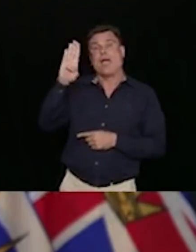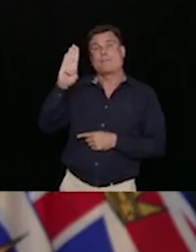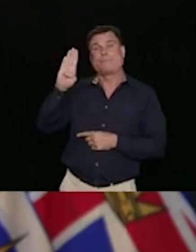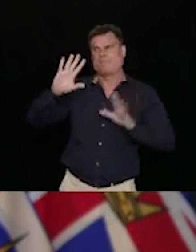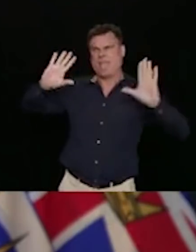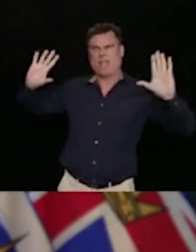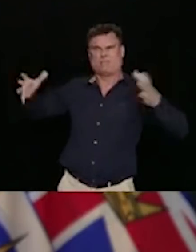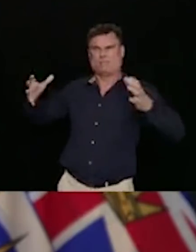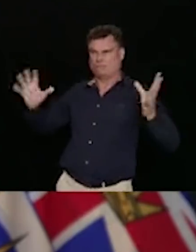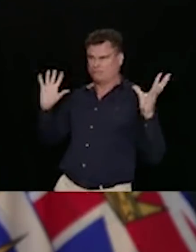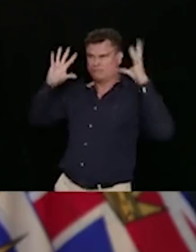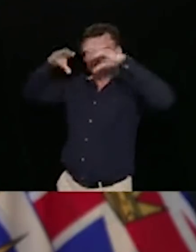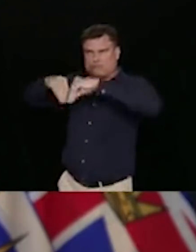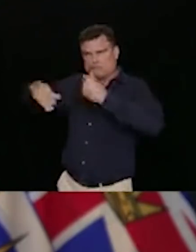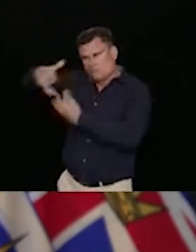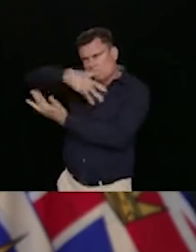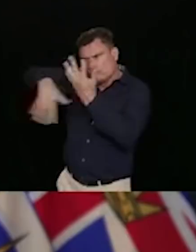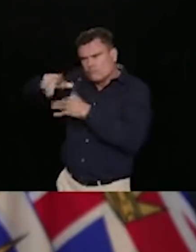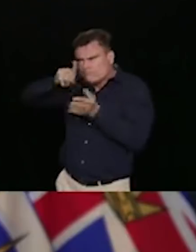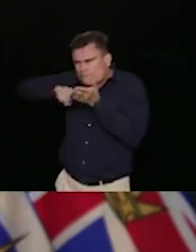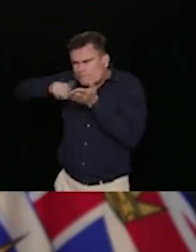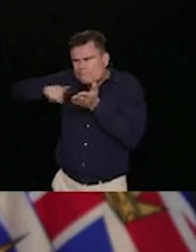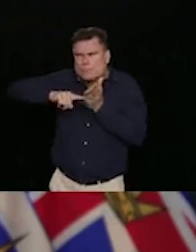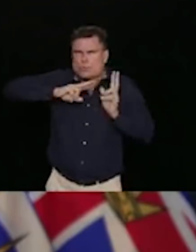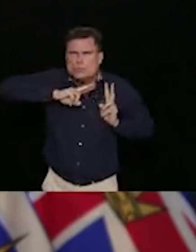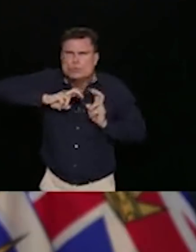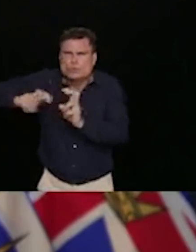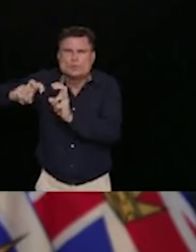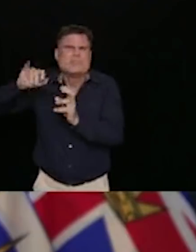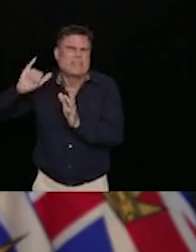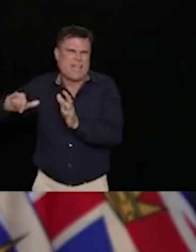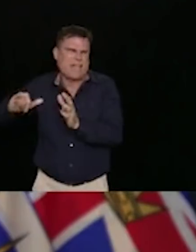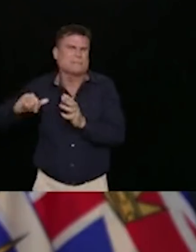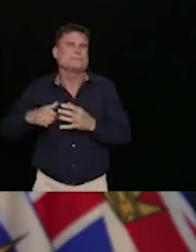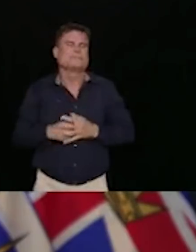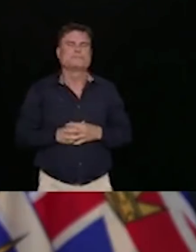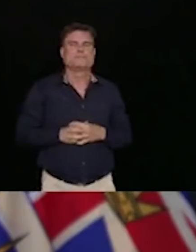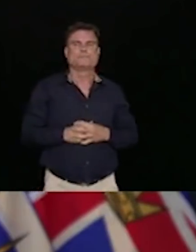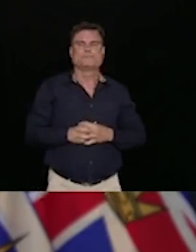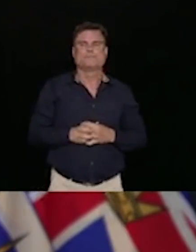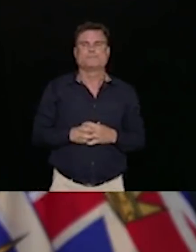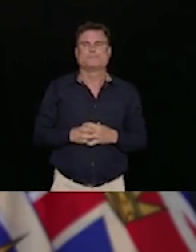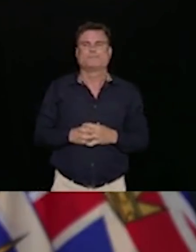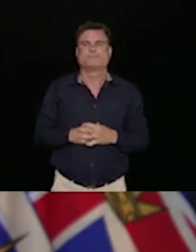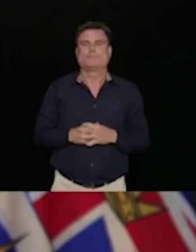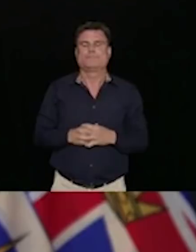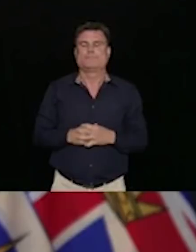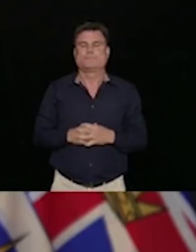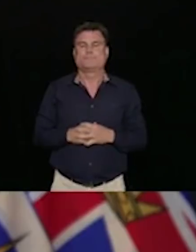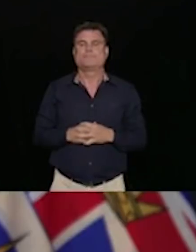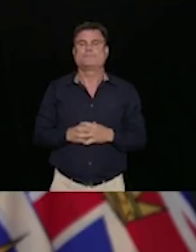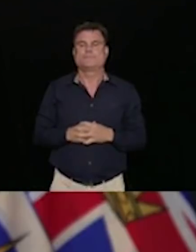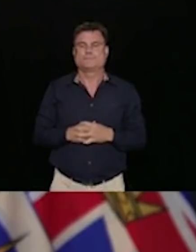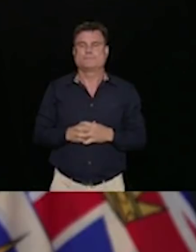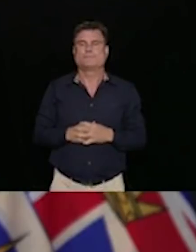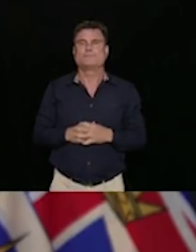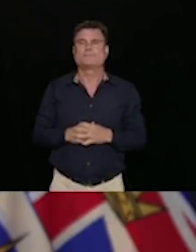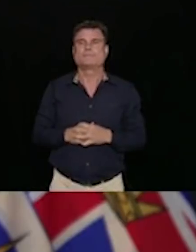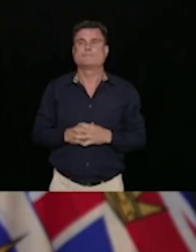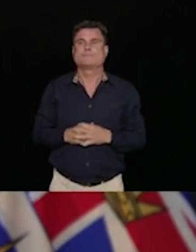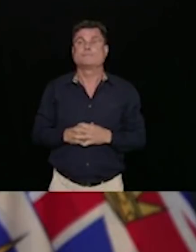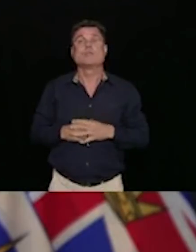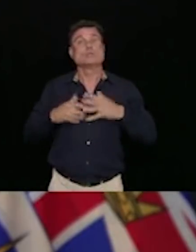months, and that's our sero survey that was done here in British Columbia. Every day we have learned more and more about the